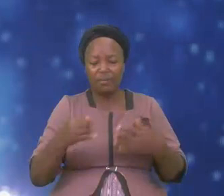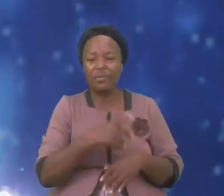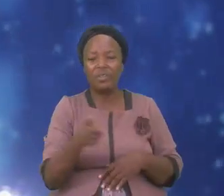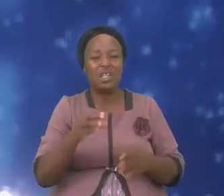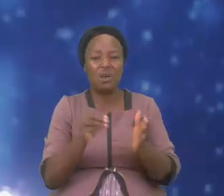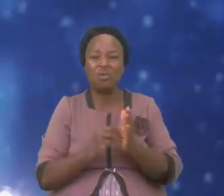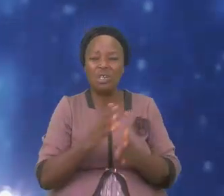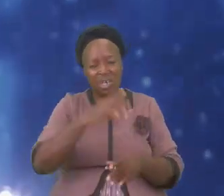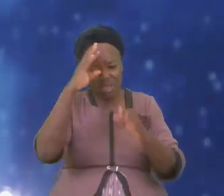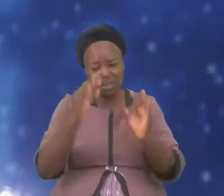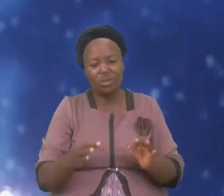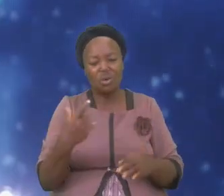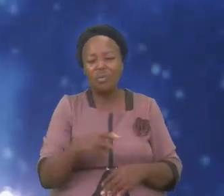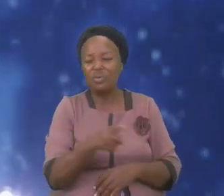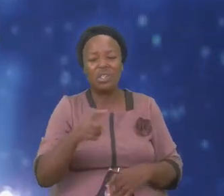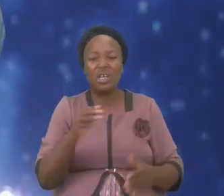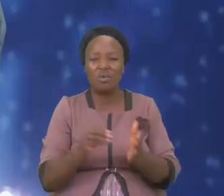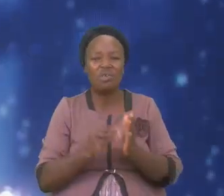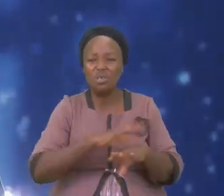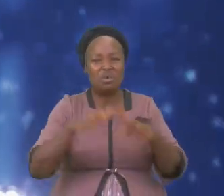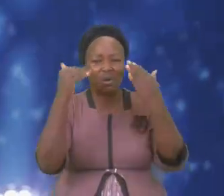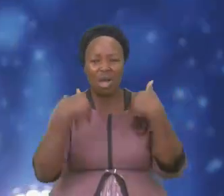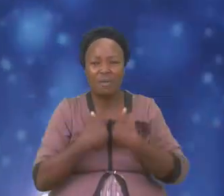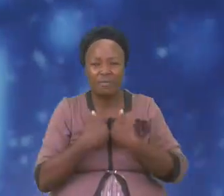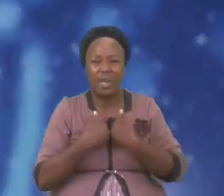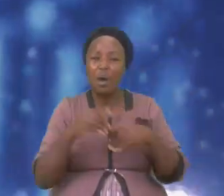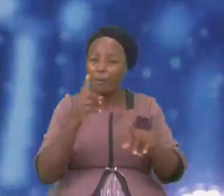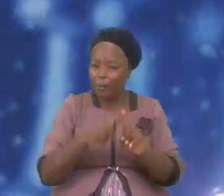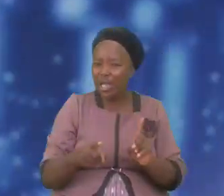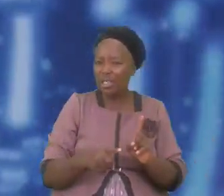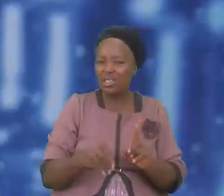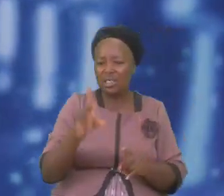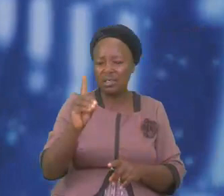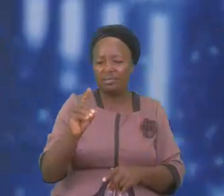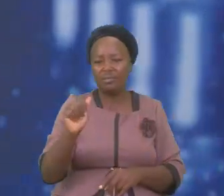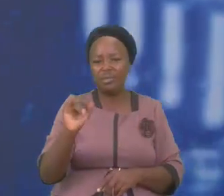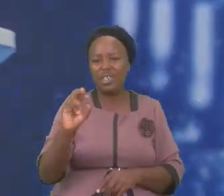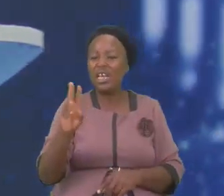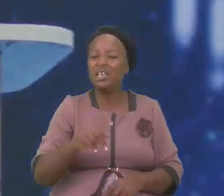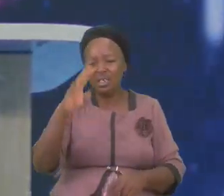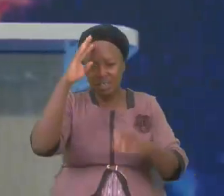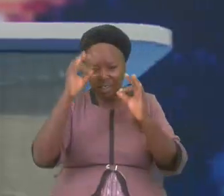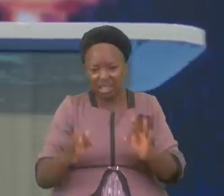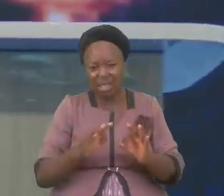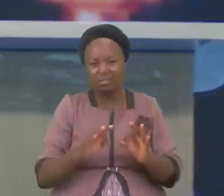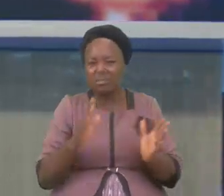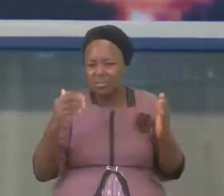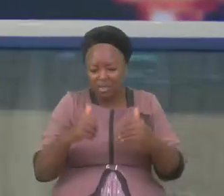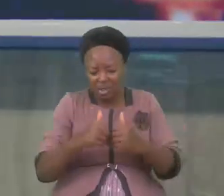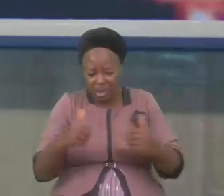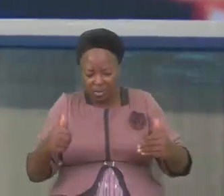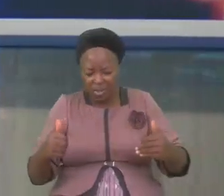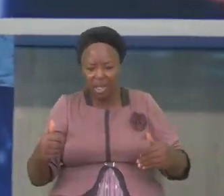Daniel singled himself out. He said, although when Babylon, that's